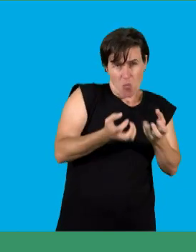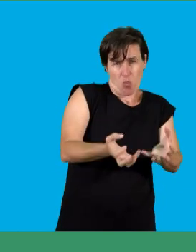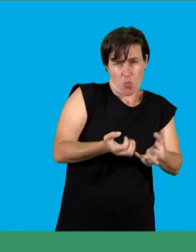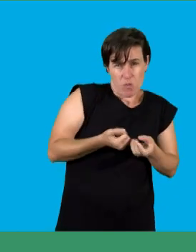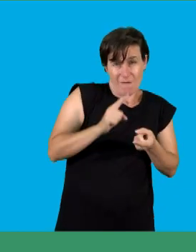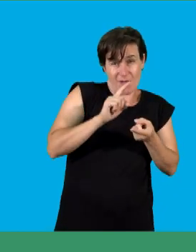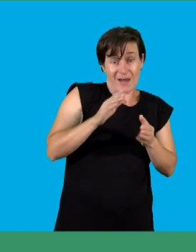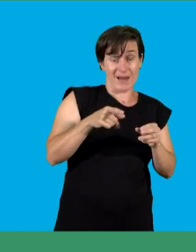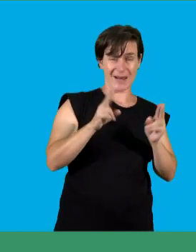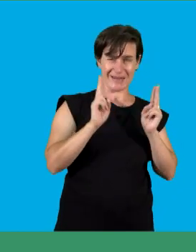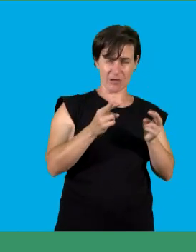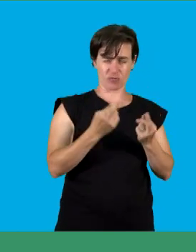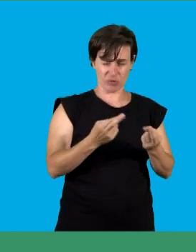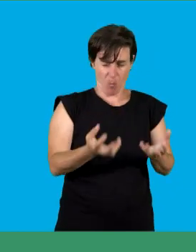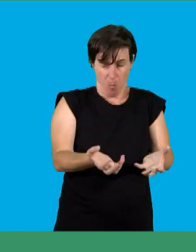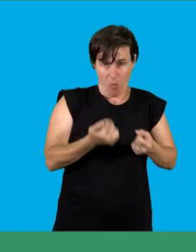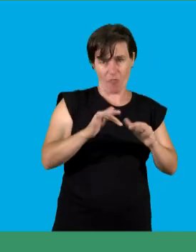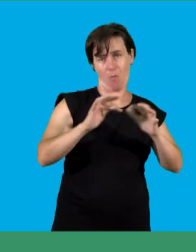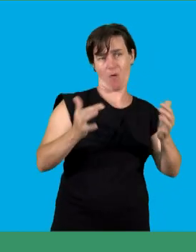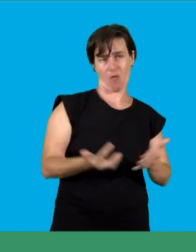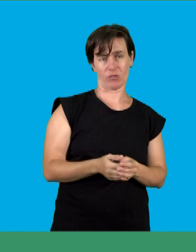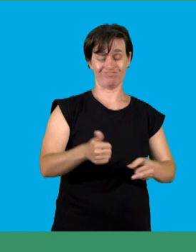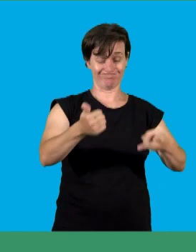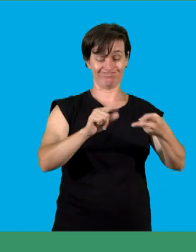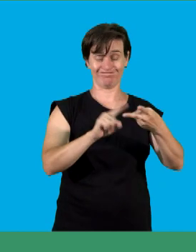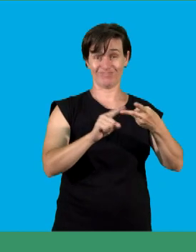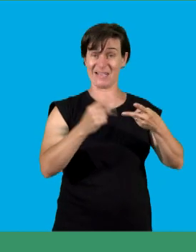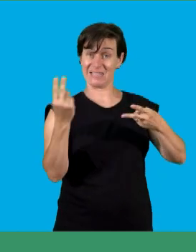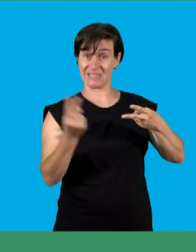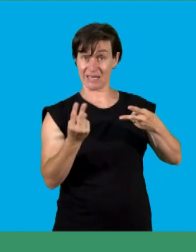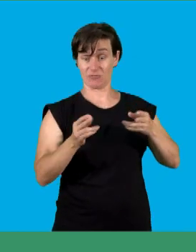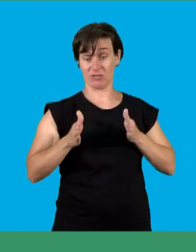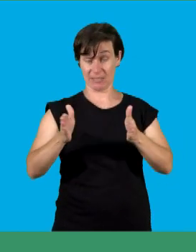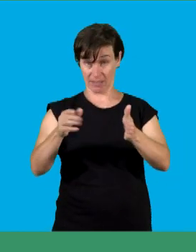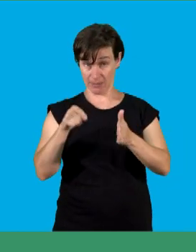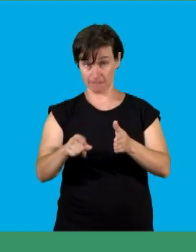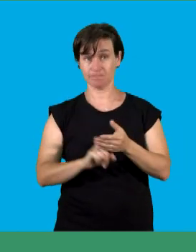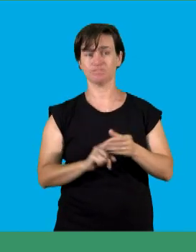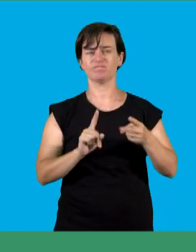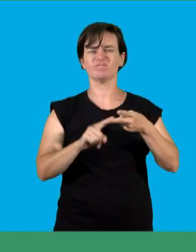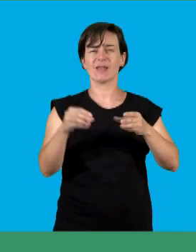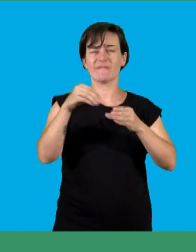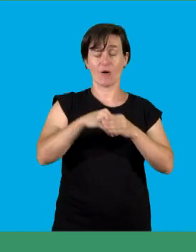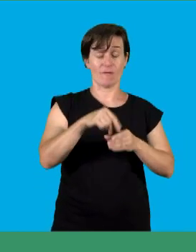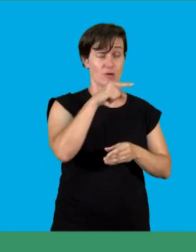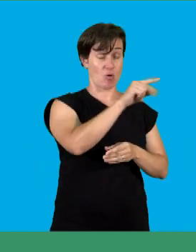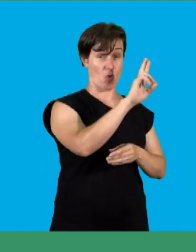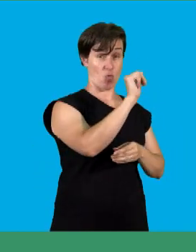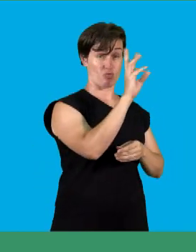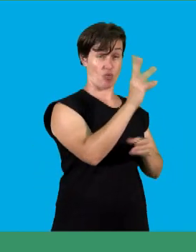and natural resources. Moving on to the second term, which was secondary sector, involves the process